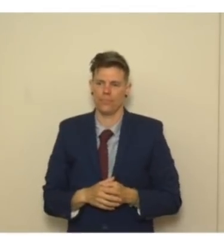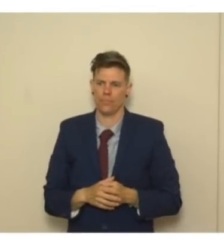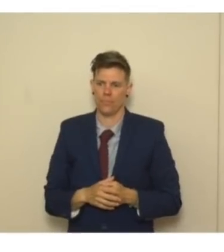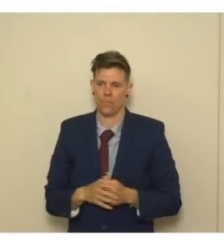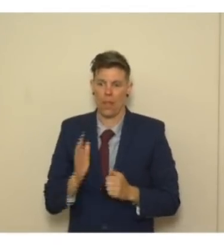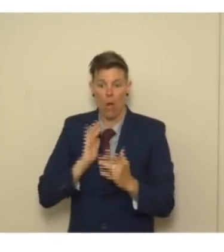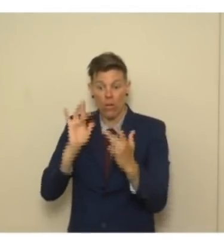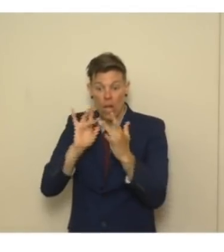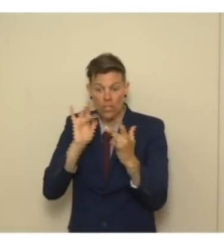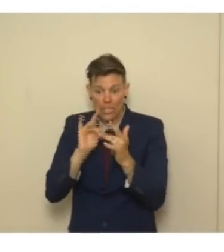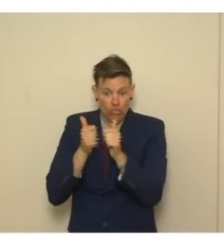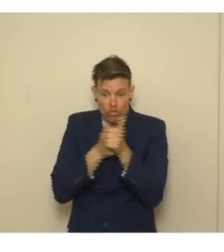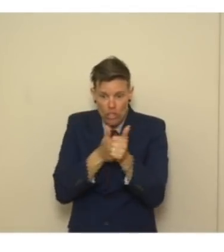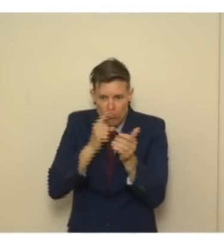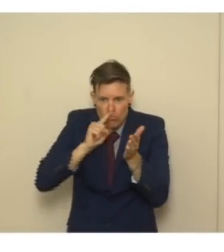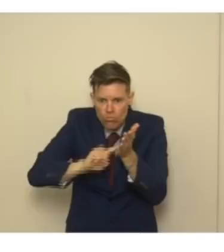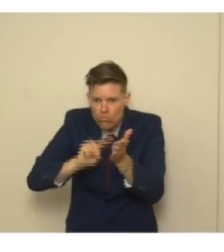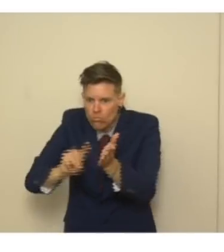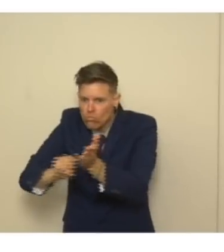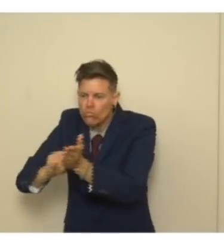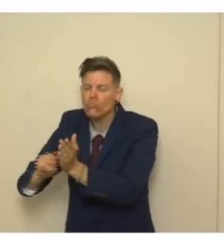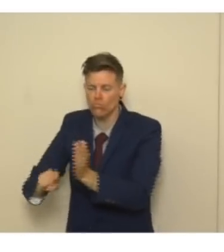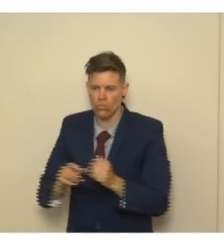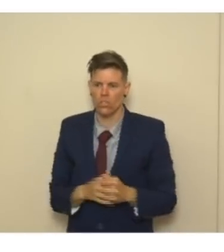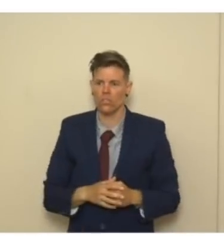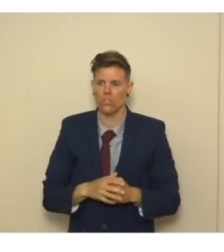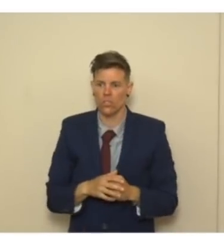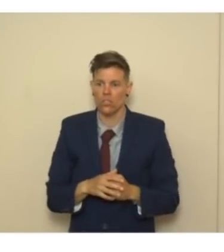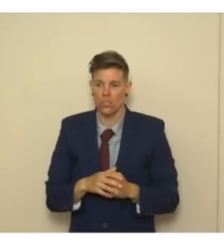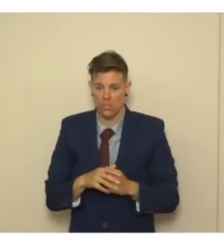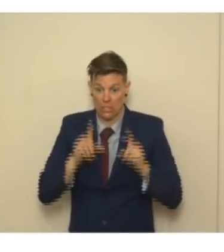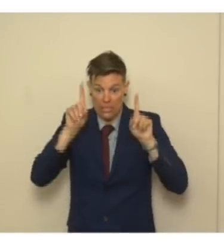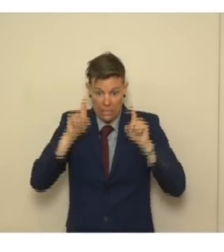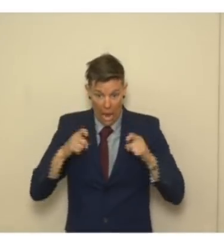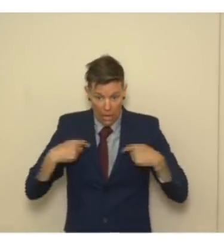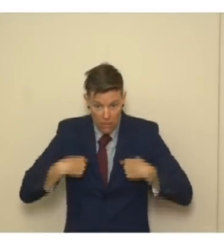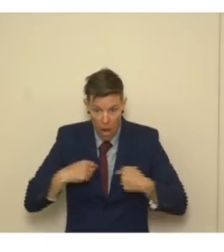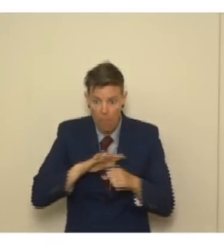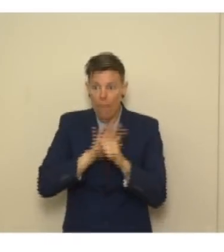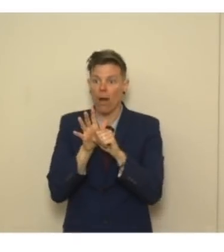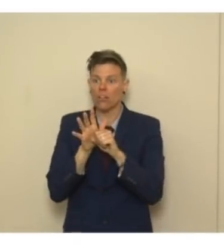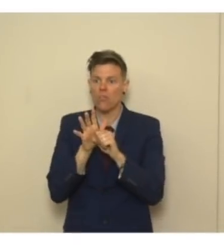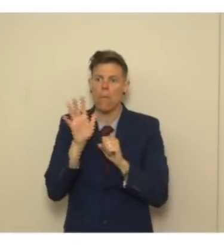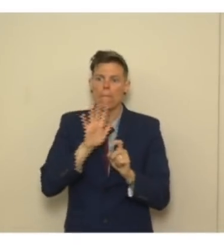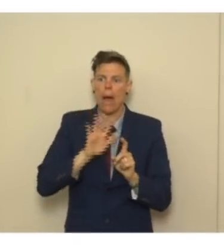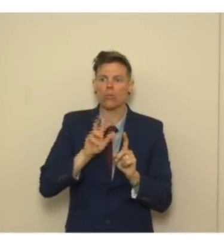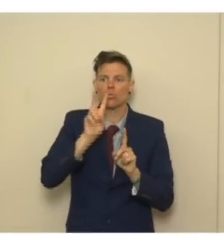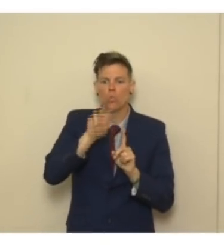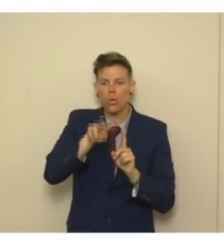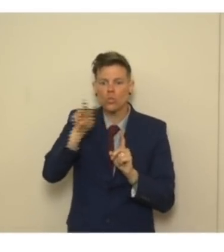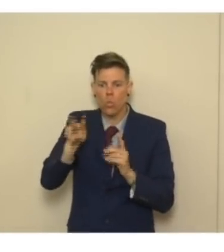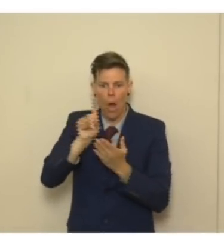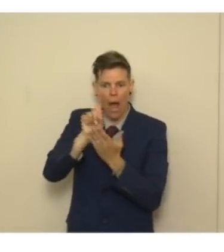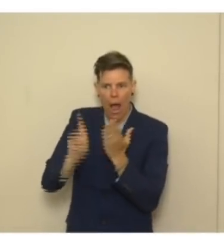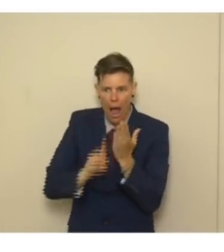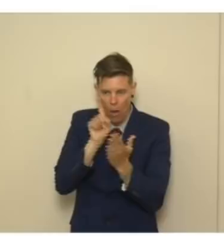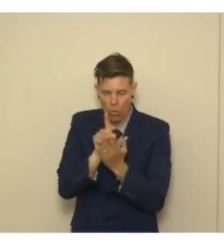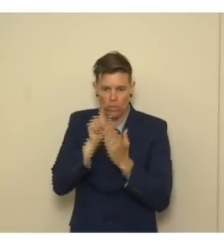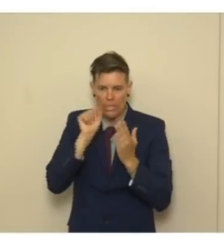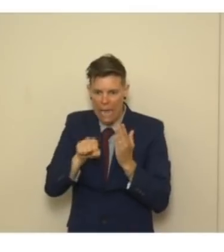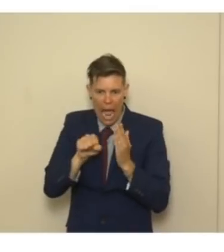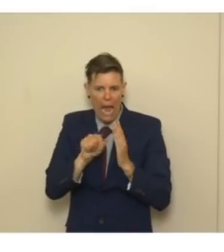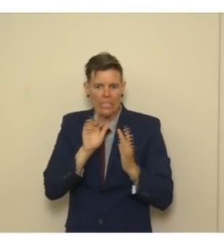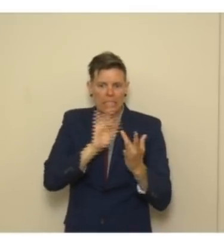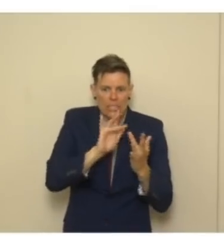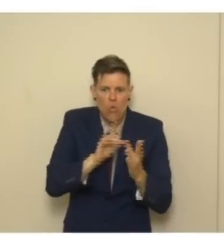22 hours from when we get the test result. And we're getting hold of, which is within our target of 24 hours, but it's taking